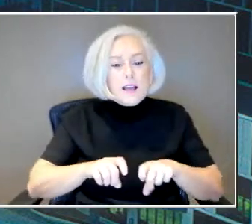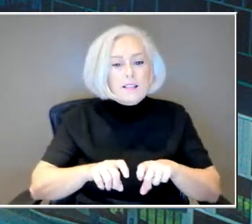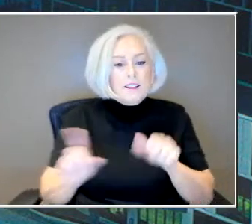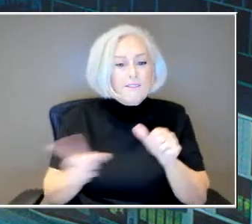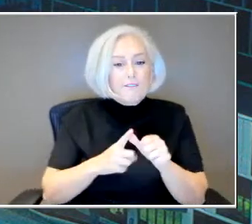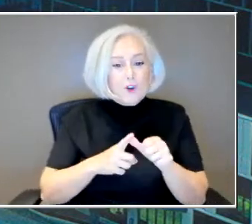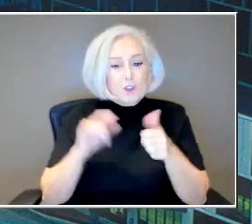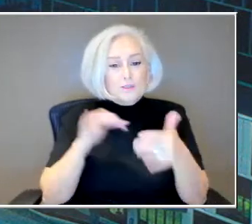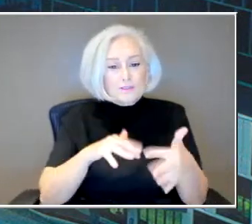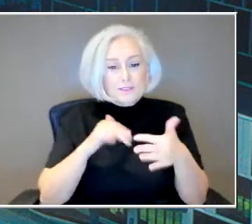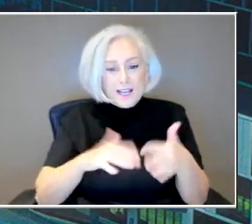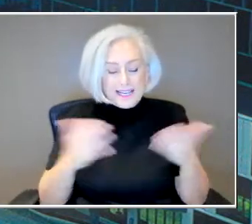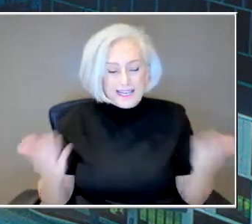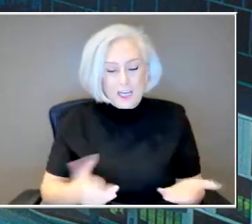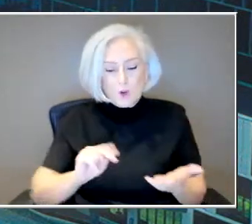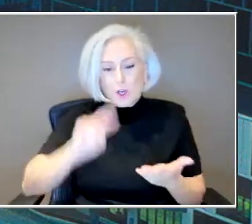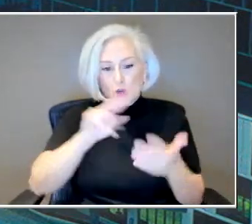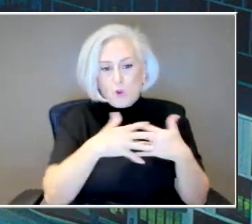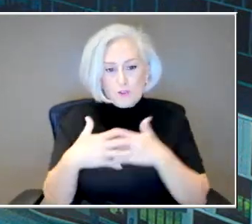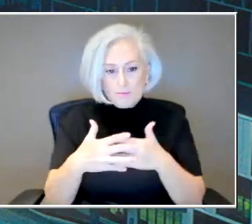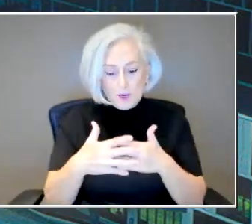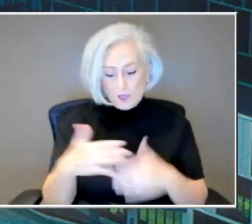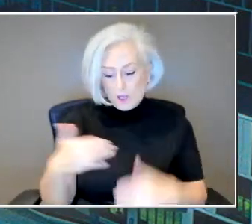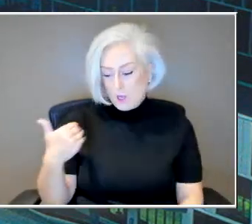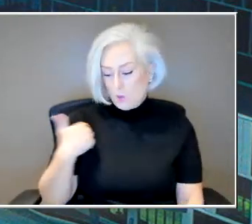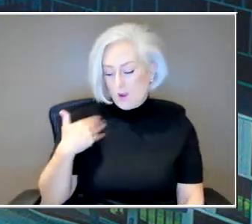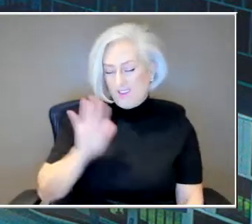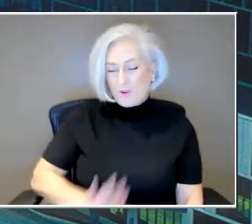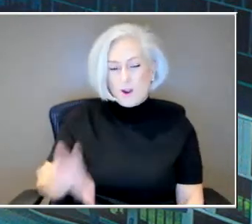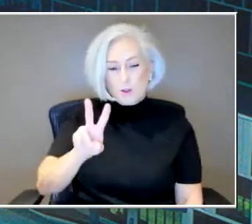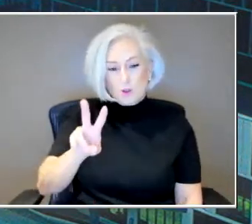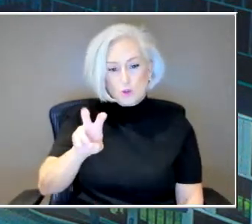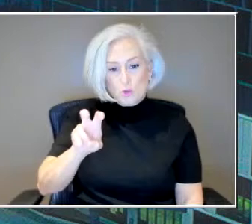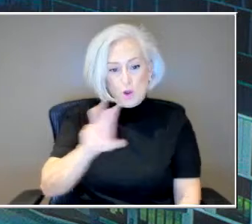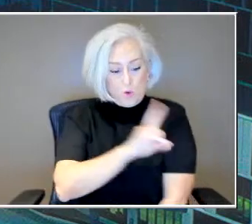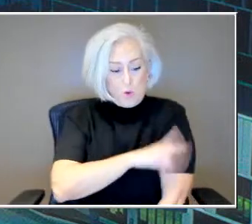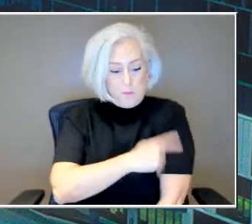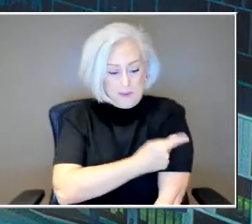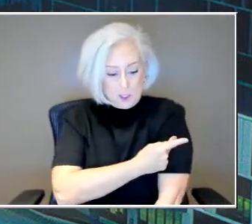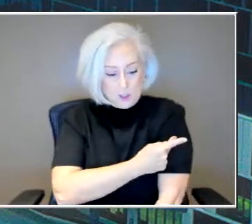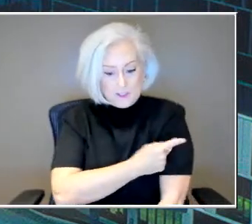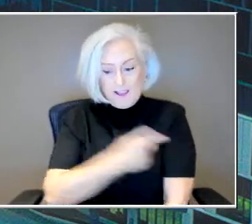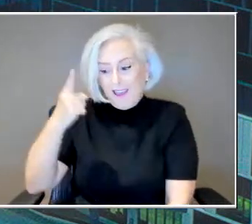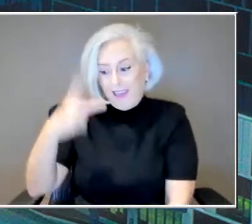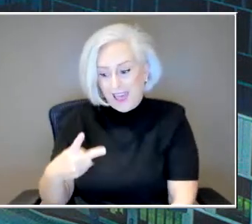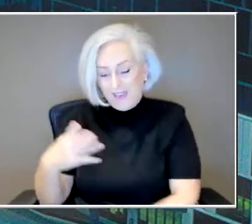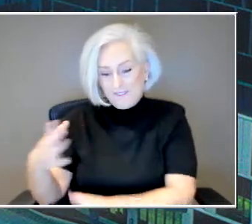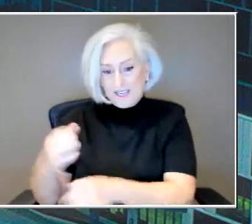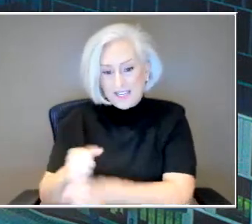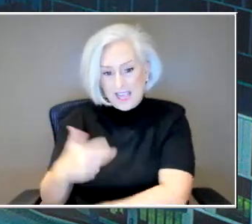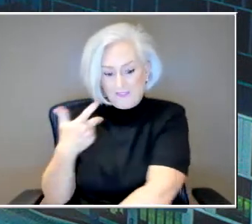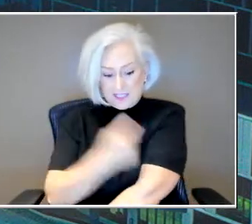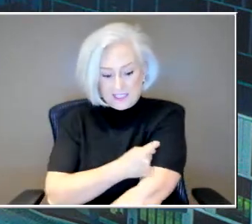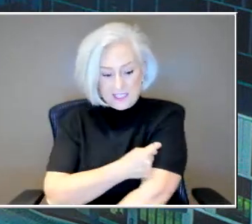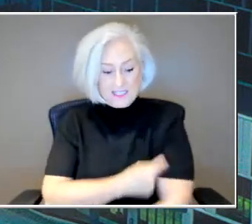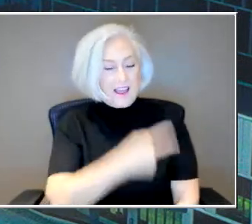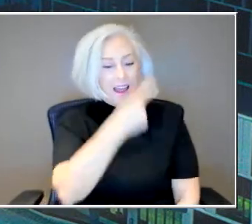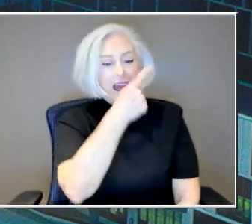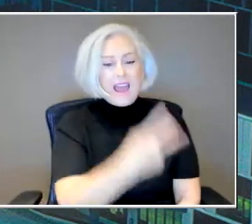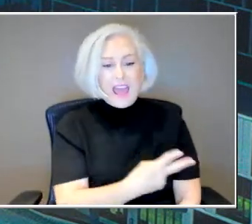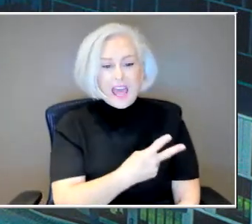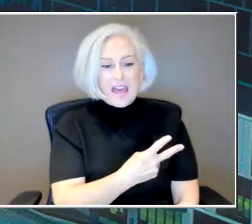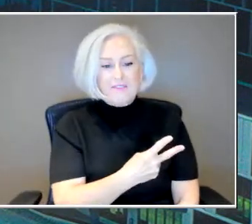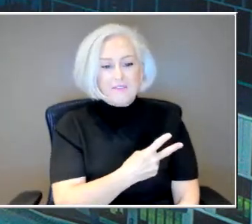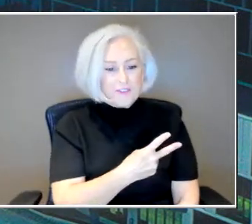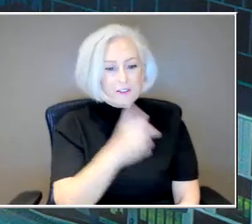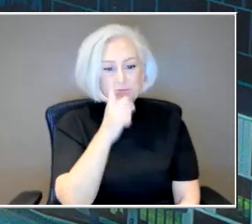enrolling approximately 200 patients, and half of them will get the vaccines, the other half will get saline injections. And then